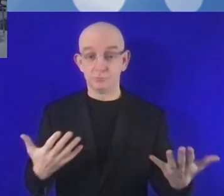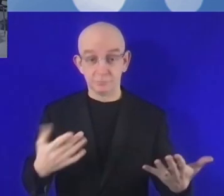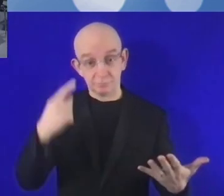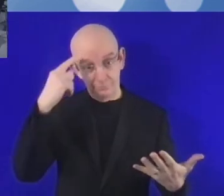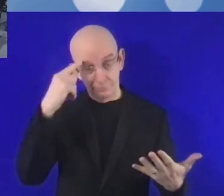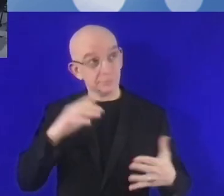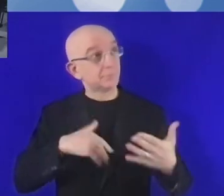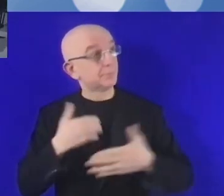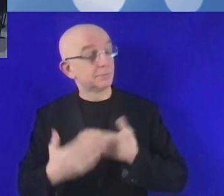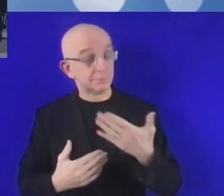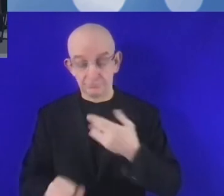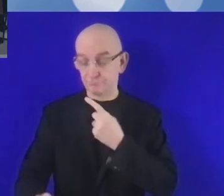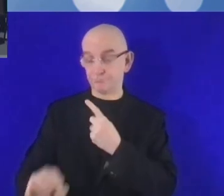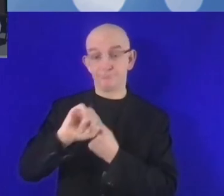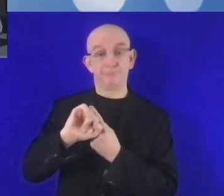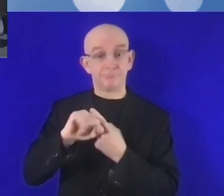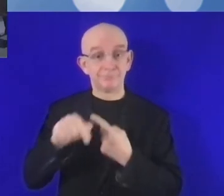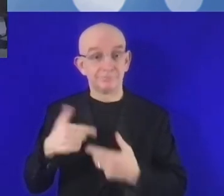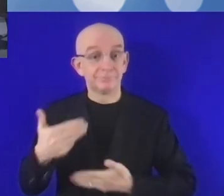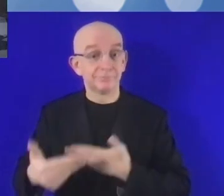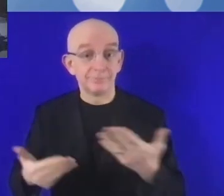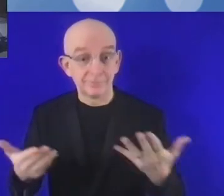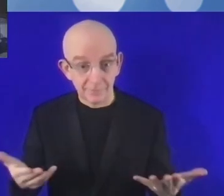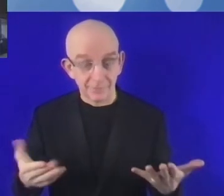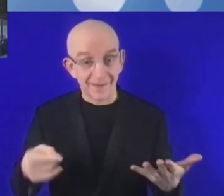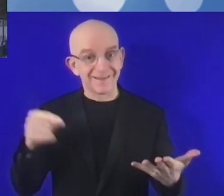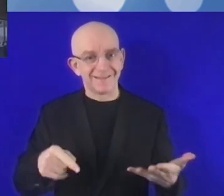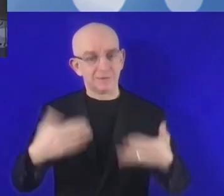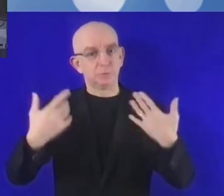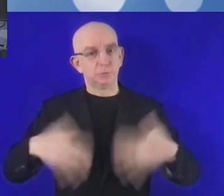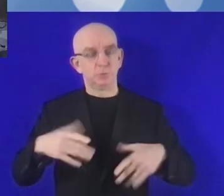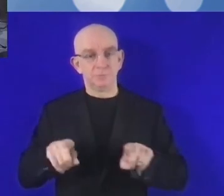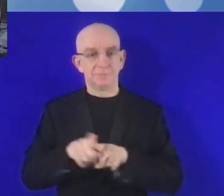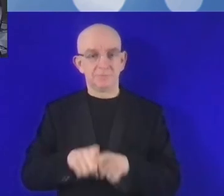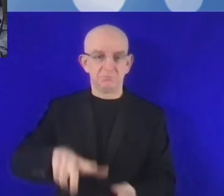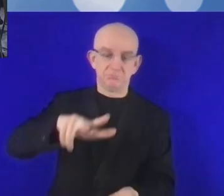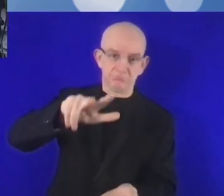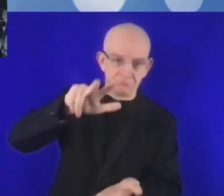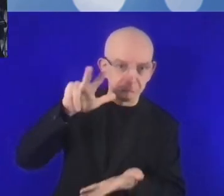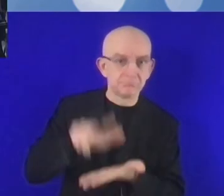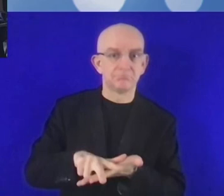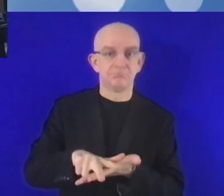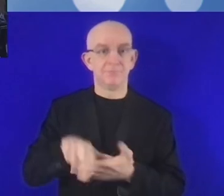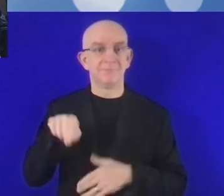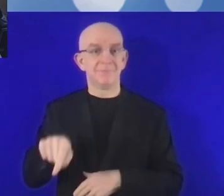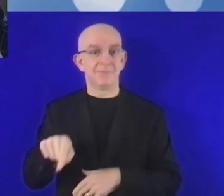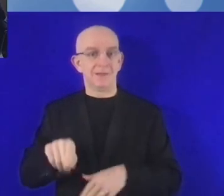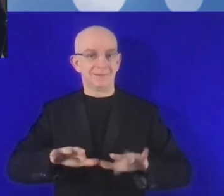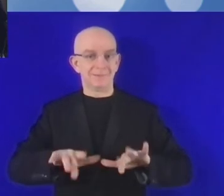part of our lives it actually is. We are simply, ladies and gentlemen, living in a digital world, and it is a